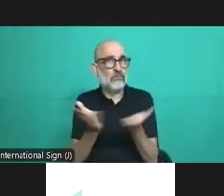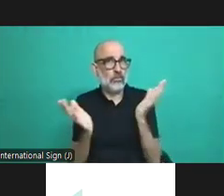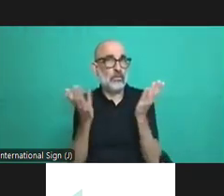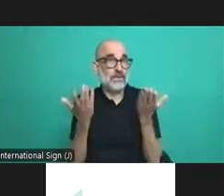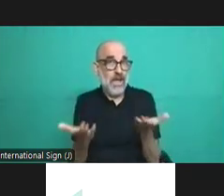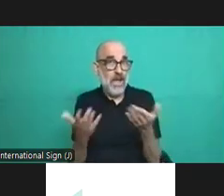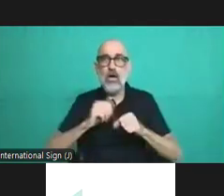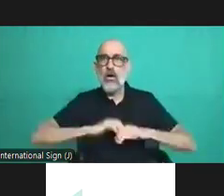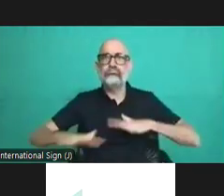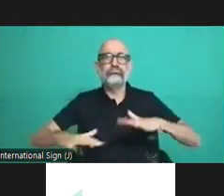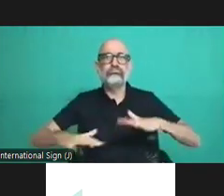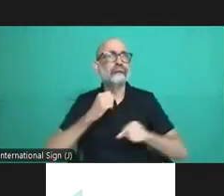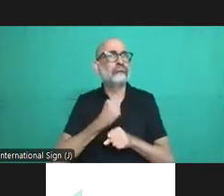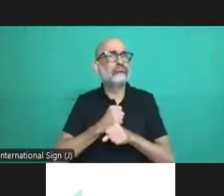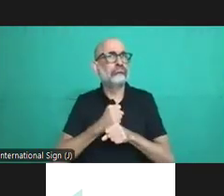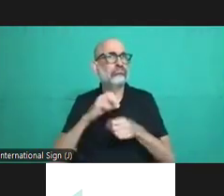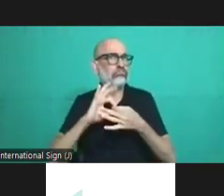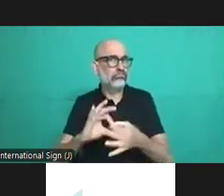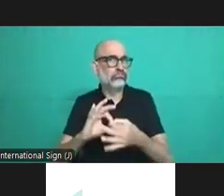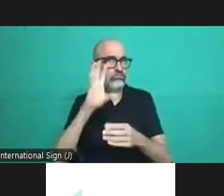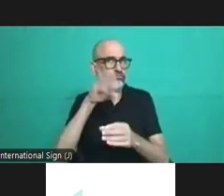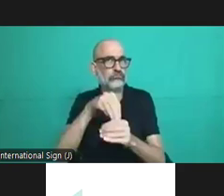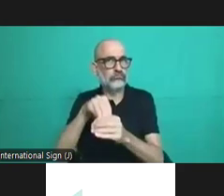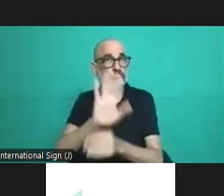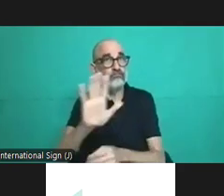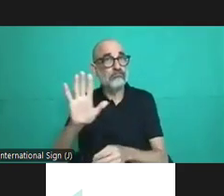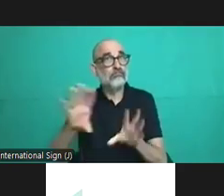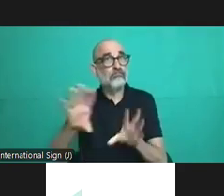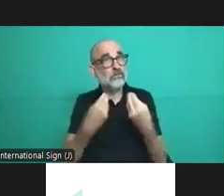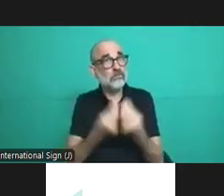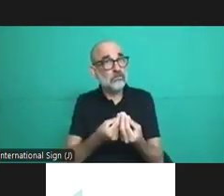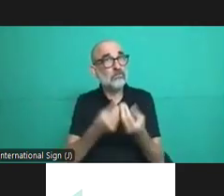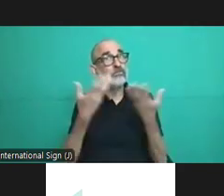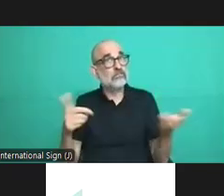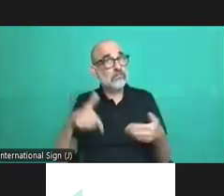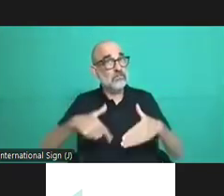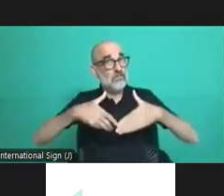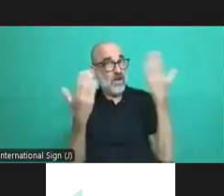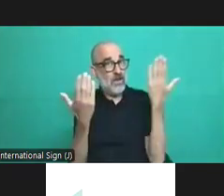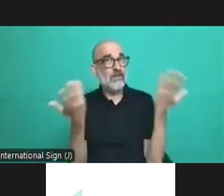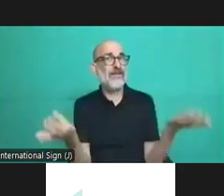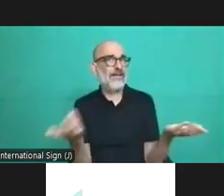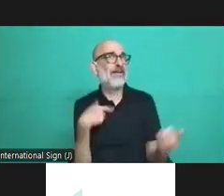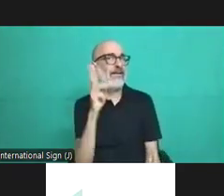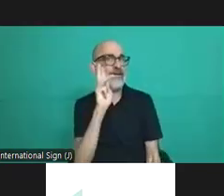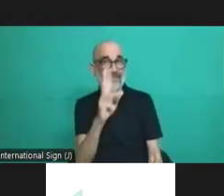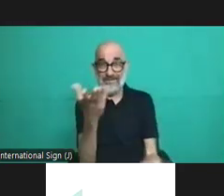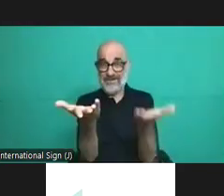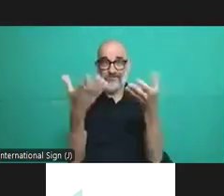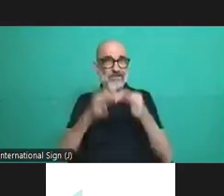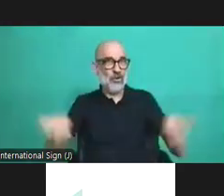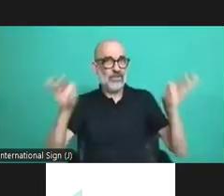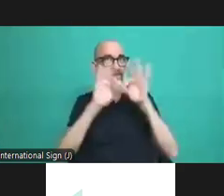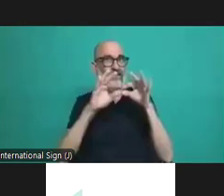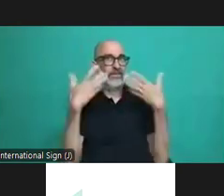relevant insights into strengthening essential public health functions in the regions, not just in the